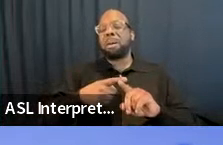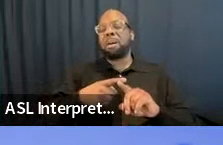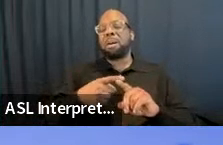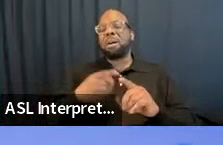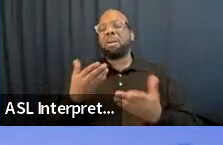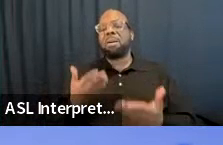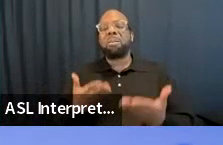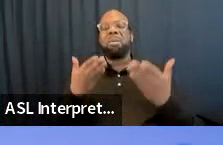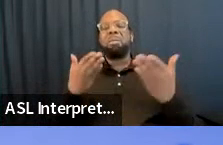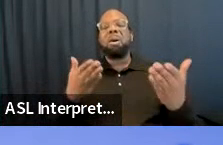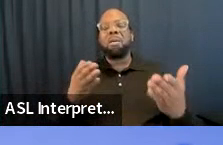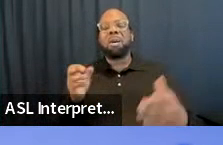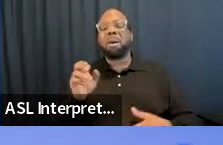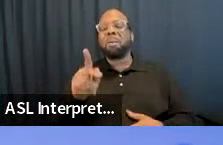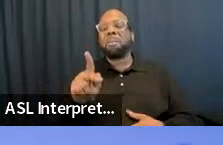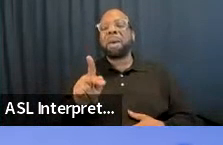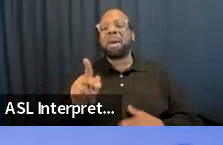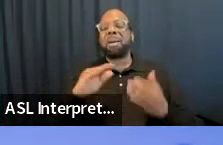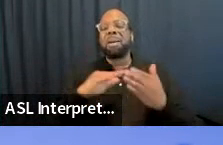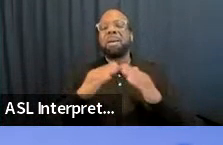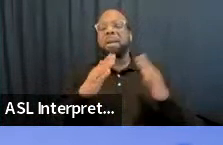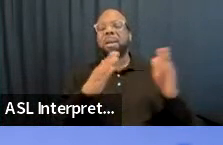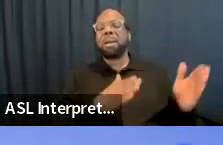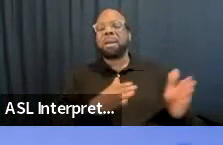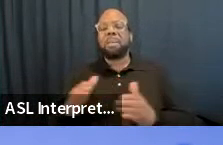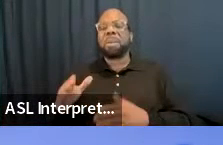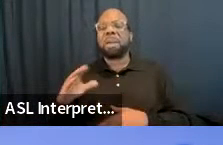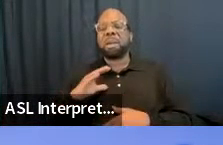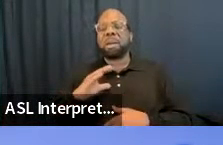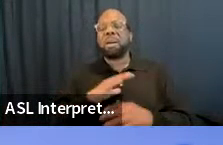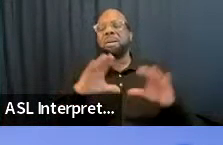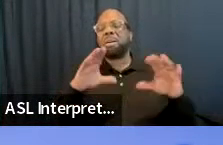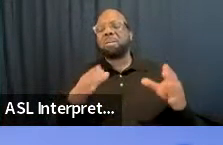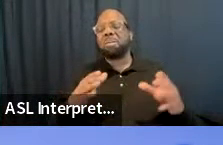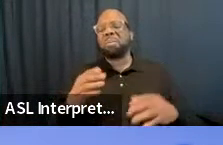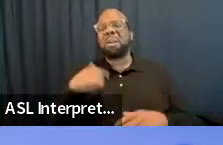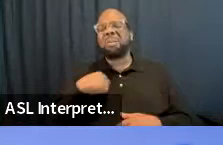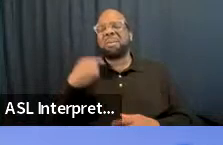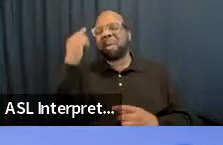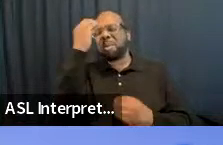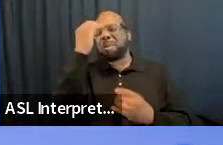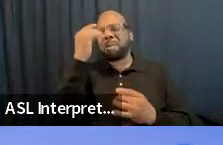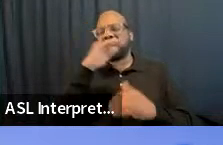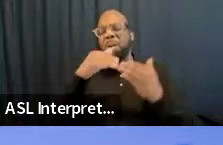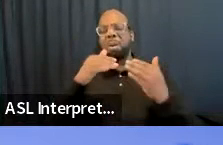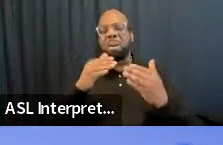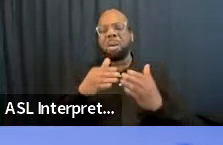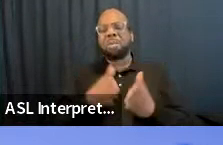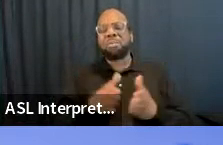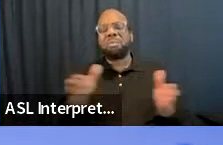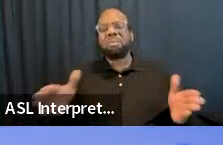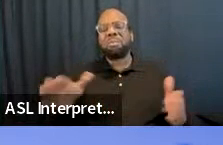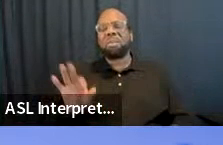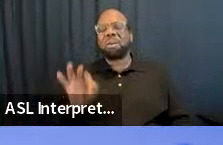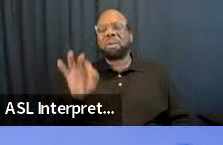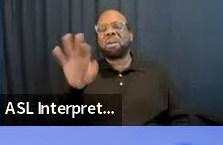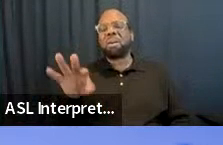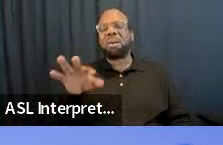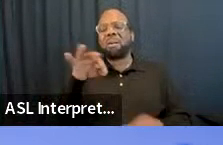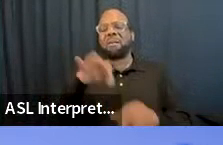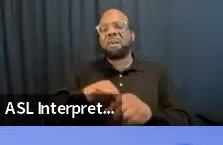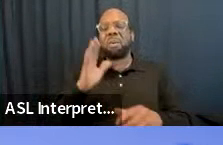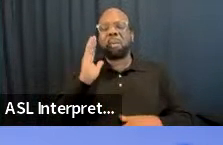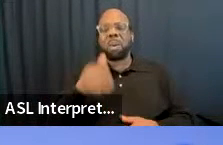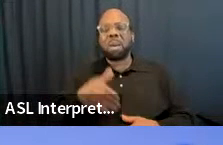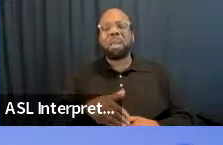to the City Planning Commission, and the City Planning Commission will consider all of the public input and vote on the proposal. After that, in the